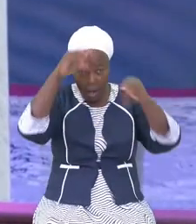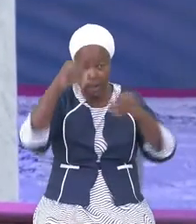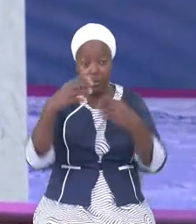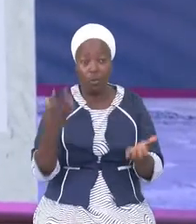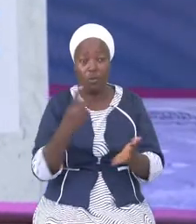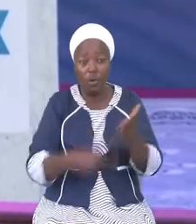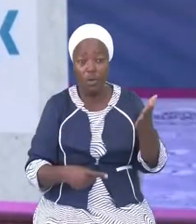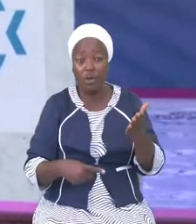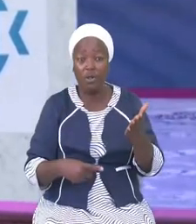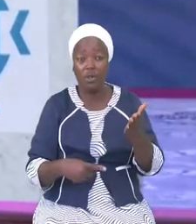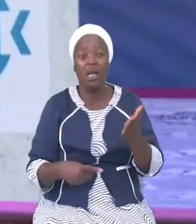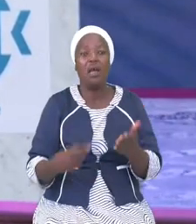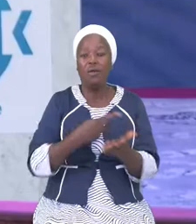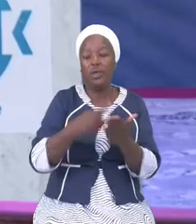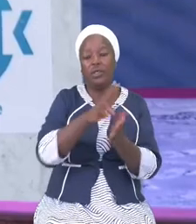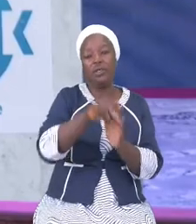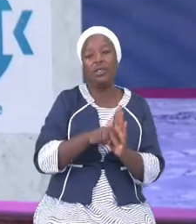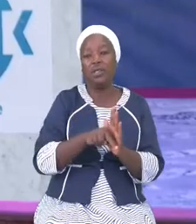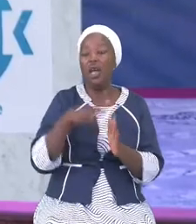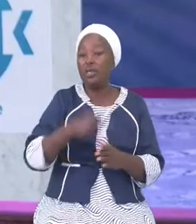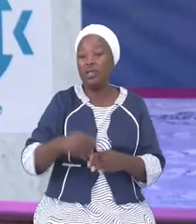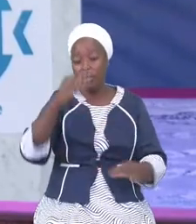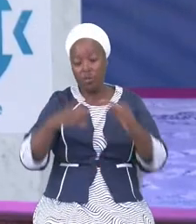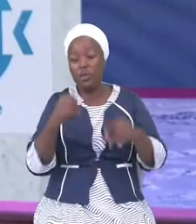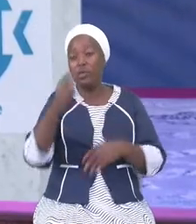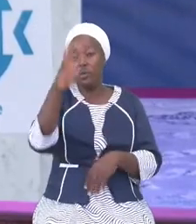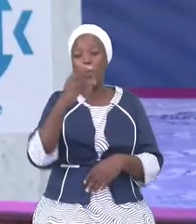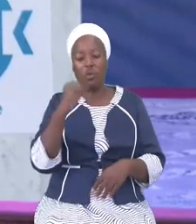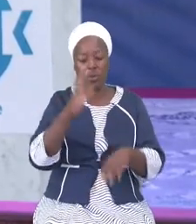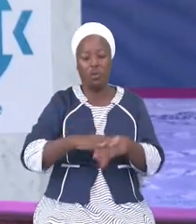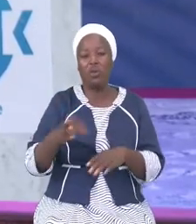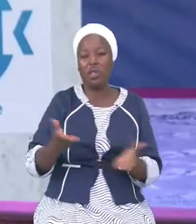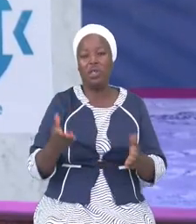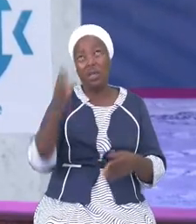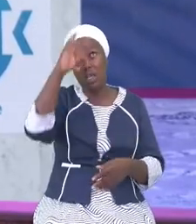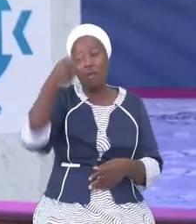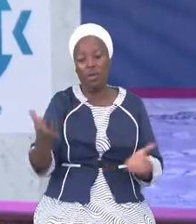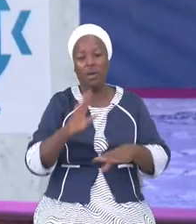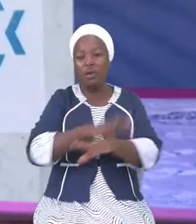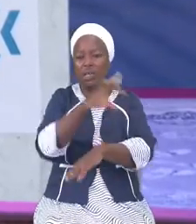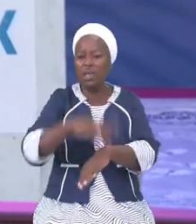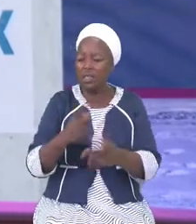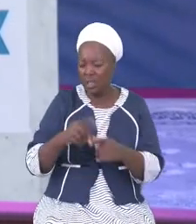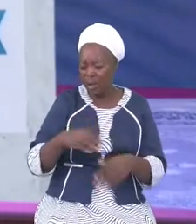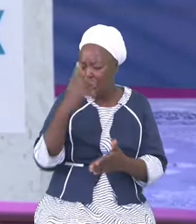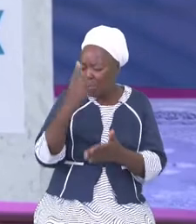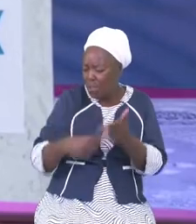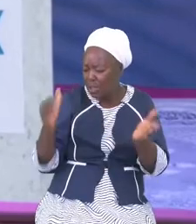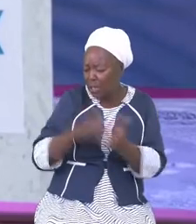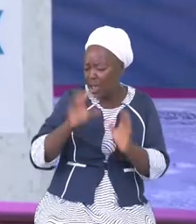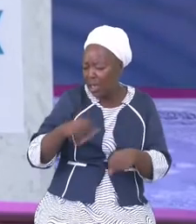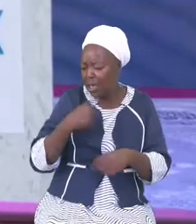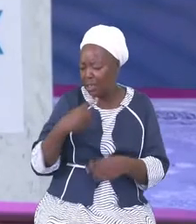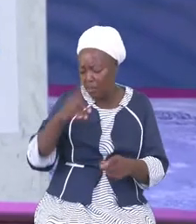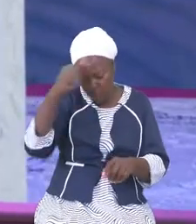judgment of God was upon him here on earth. And he said, what else can I say? This is the hand